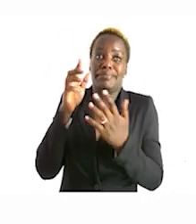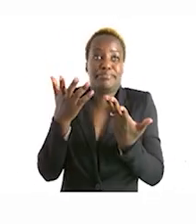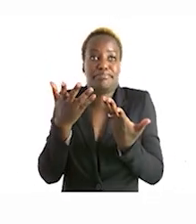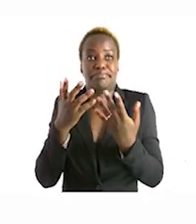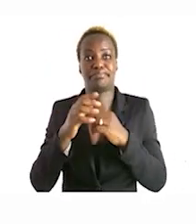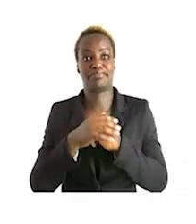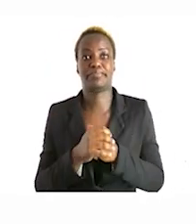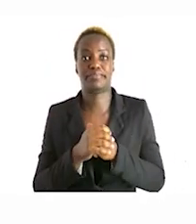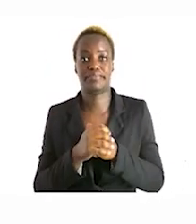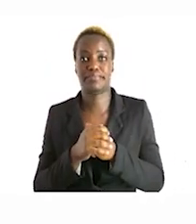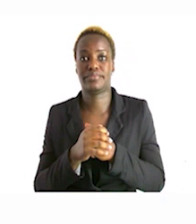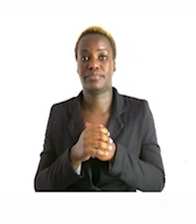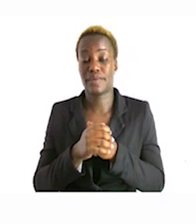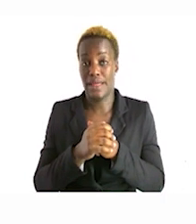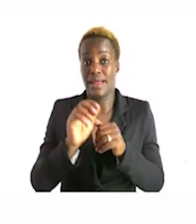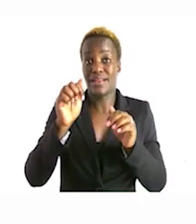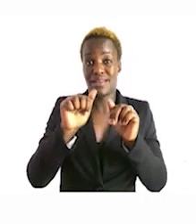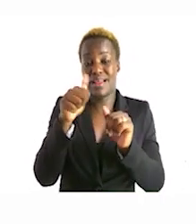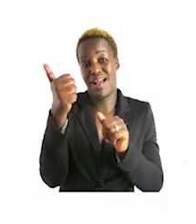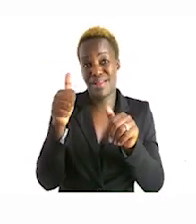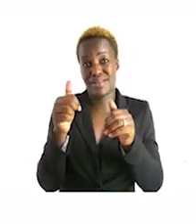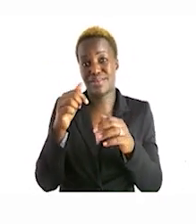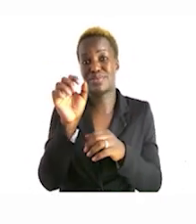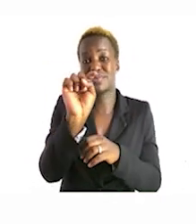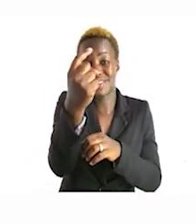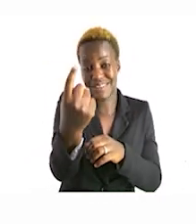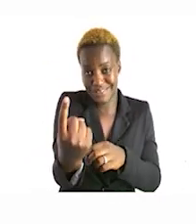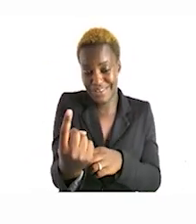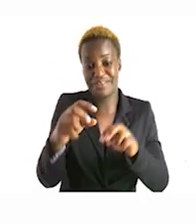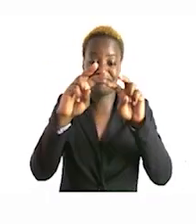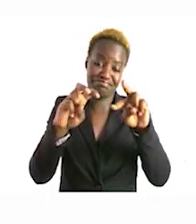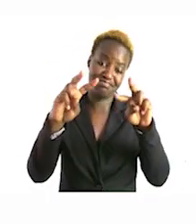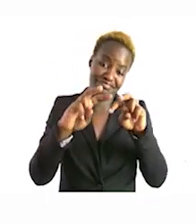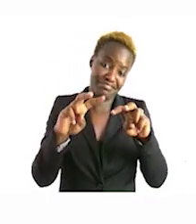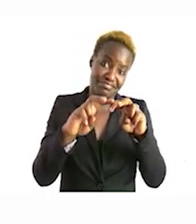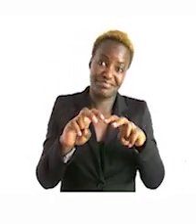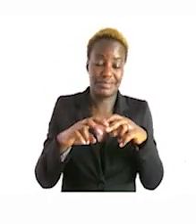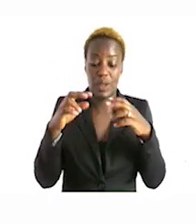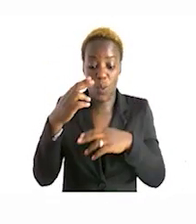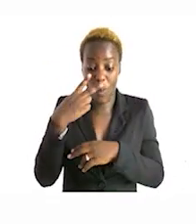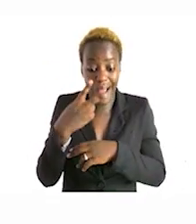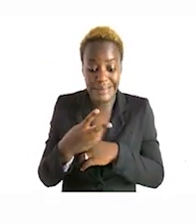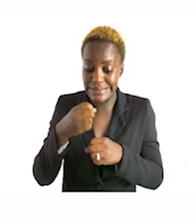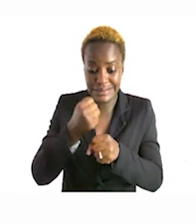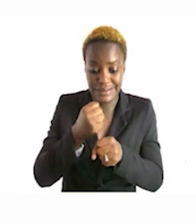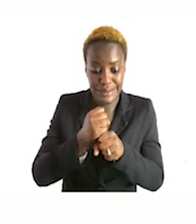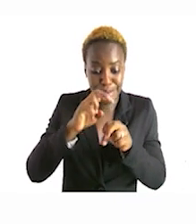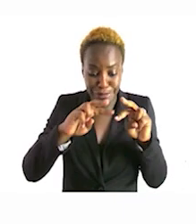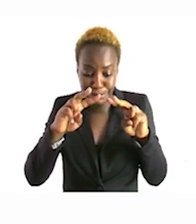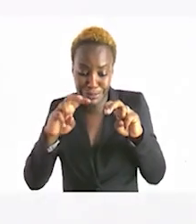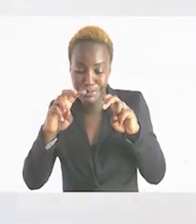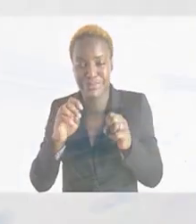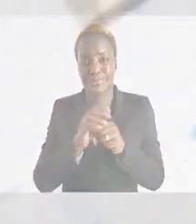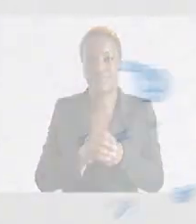I would like for you to find the rest of the words. Play with the words because they are playing hide and seek with them. With you